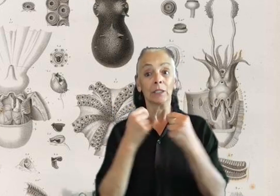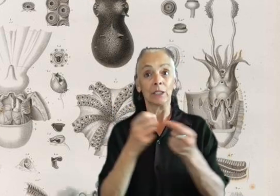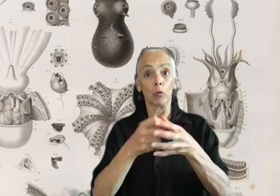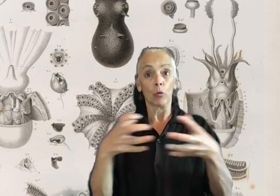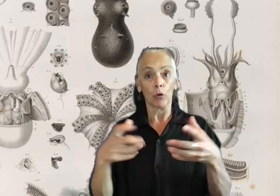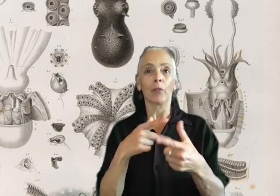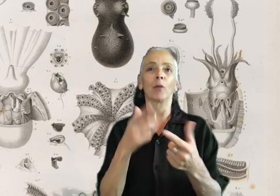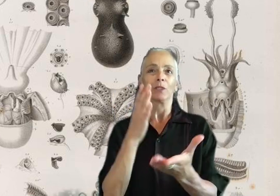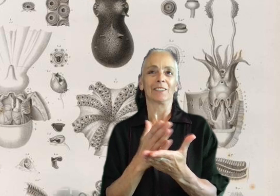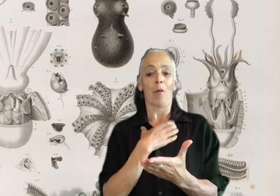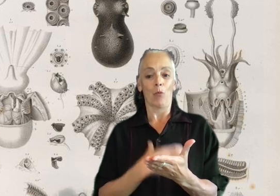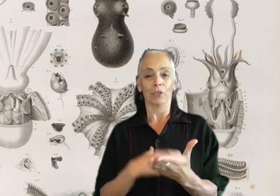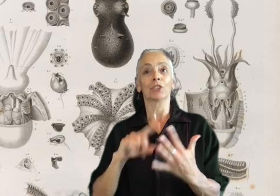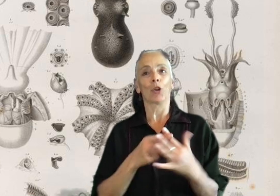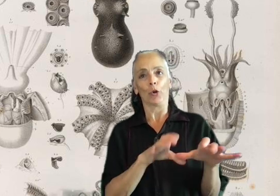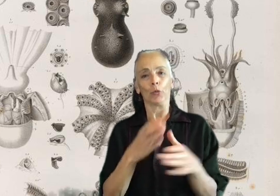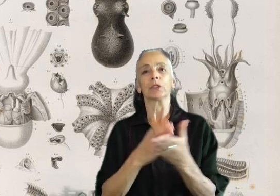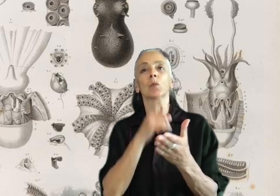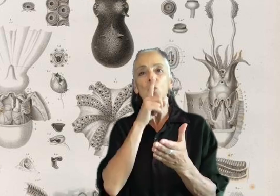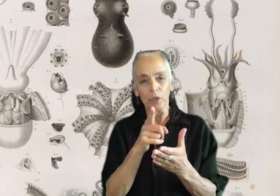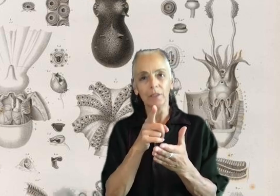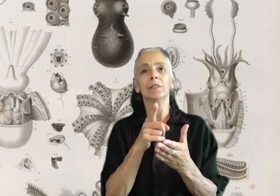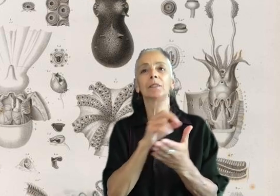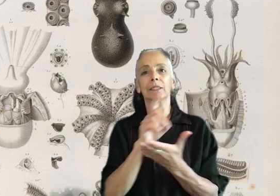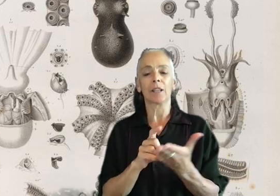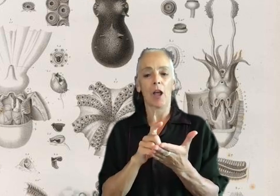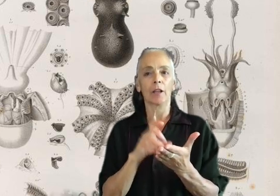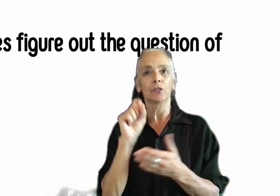stop wishing and start doing some real design strategy work